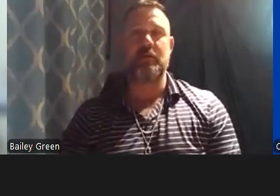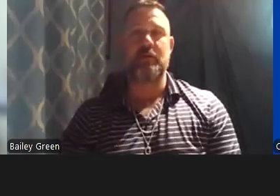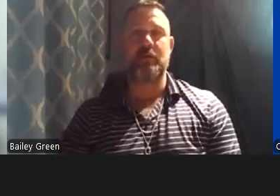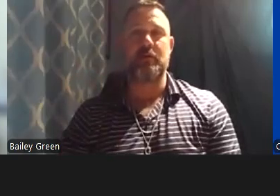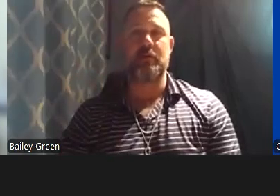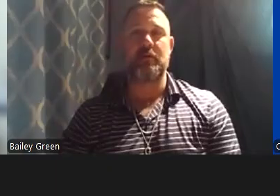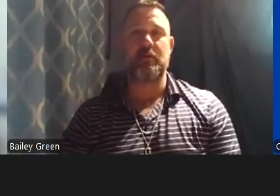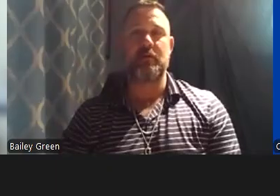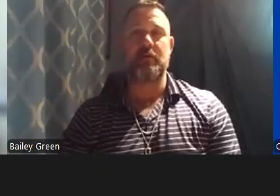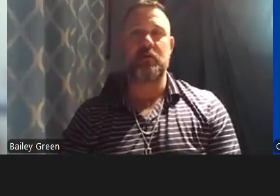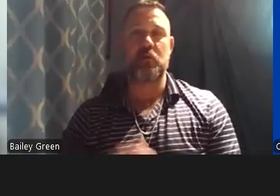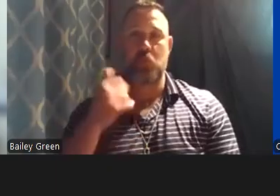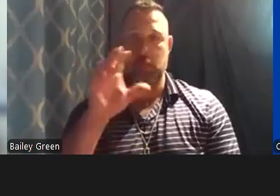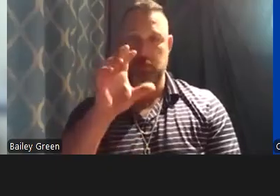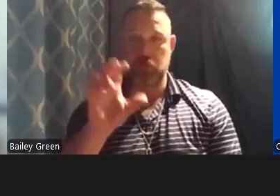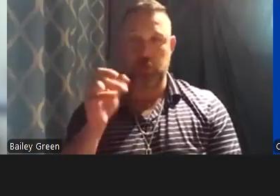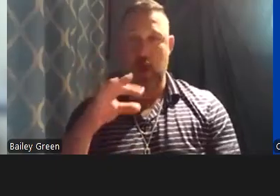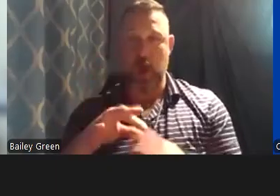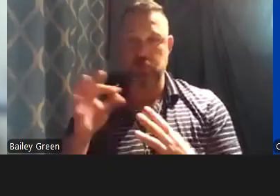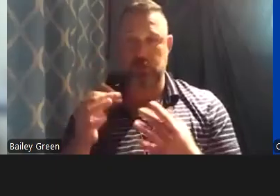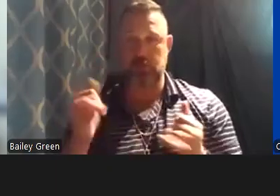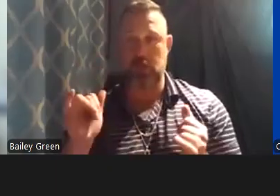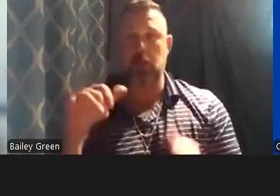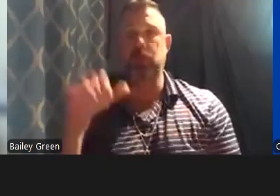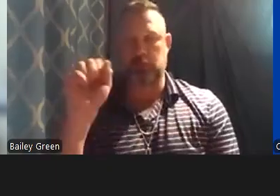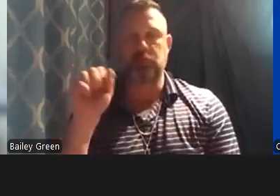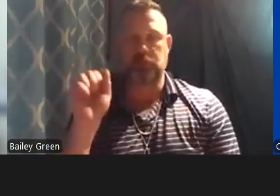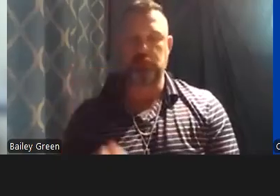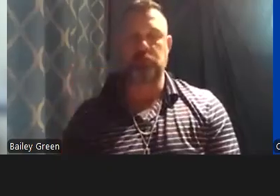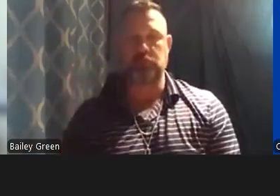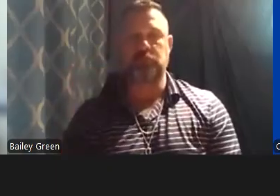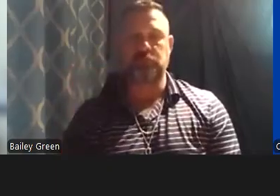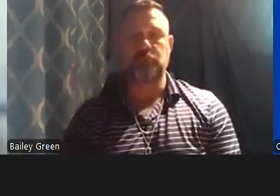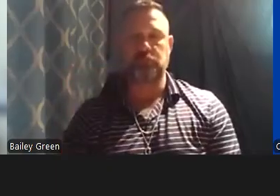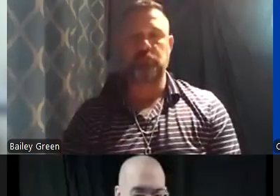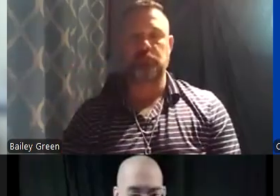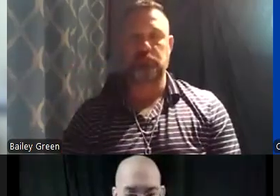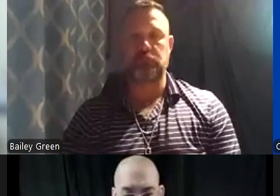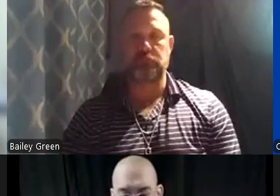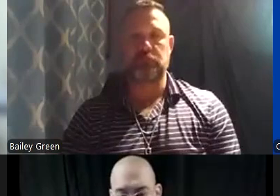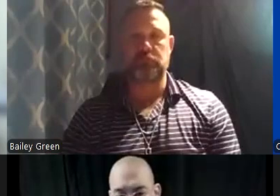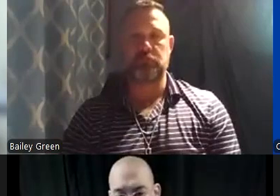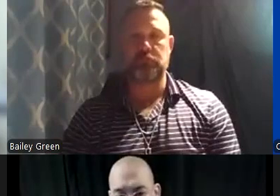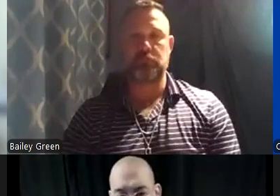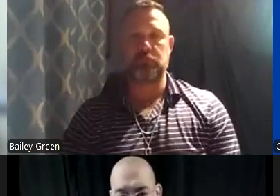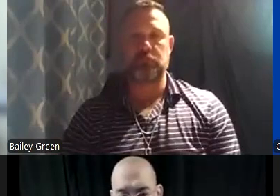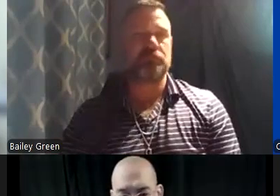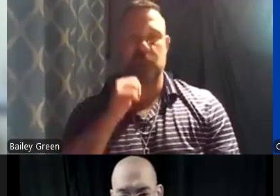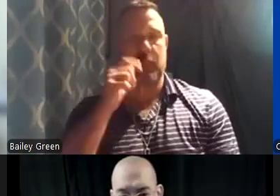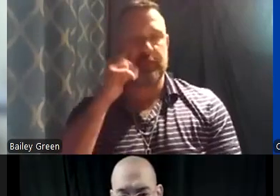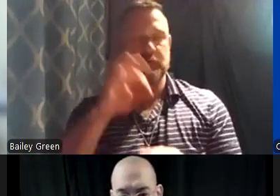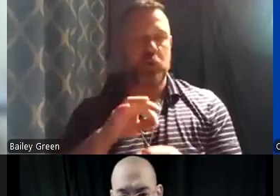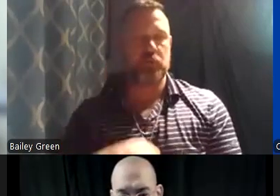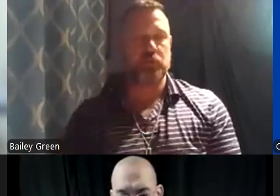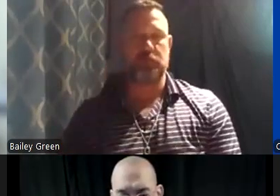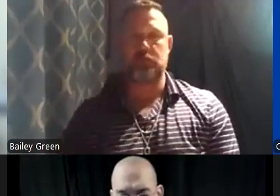Will there still be the Zoom option? Yes. Yes. Oh, okay. Yes. Yeah. I don't think this is a voting.